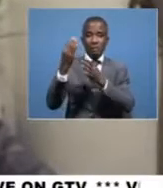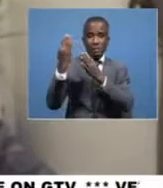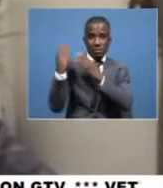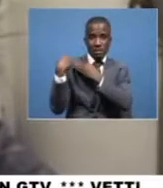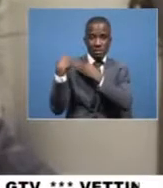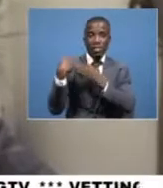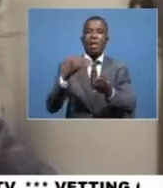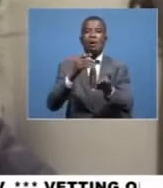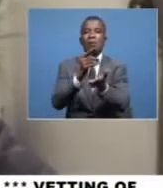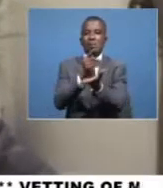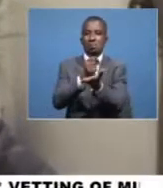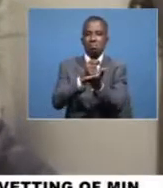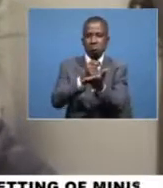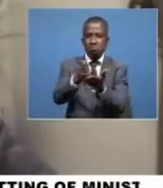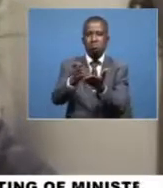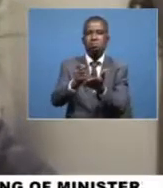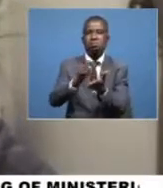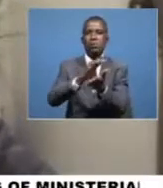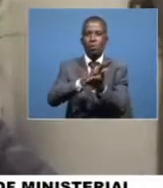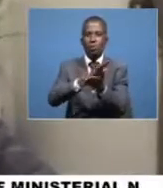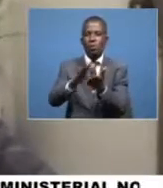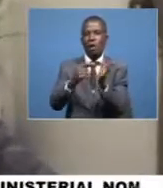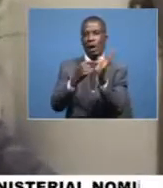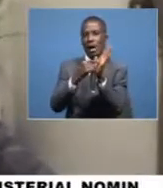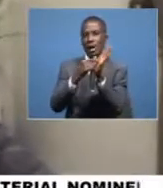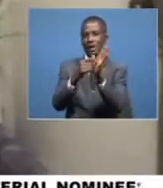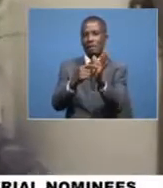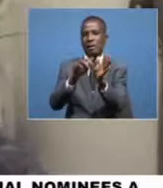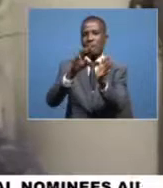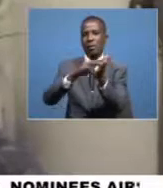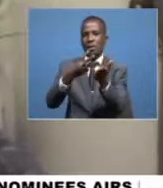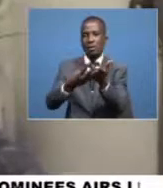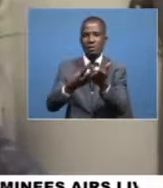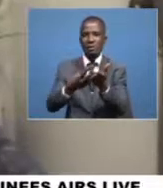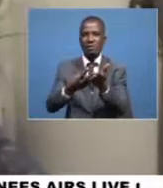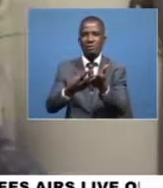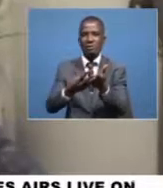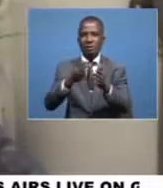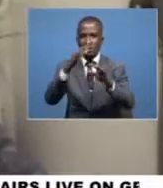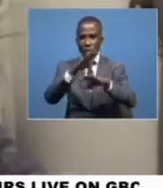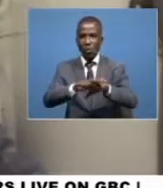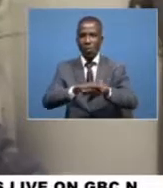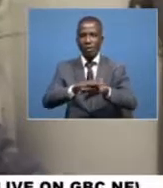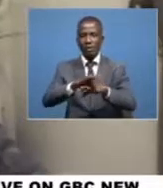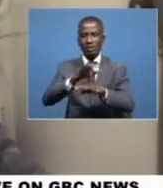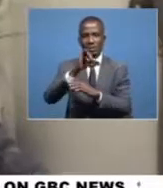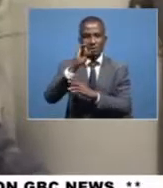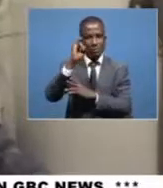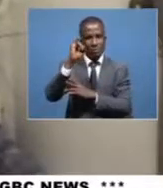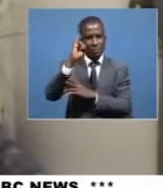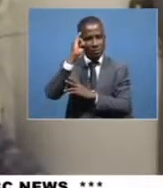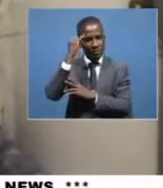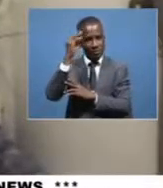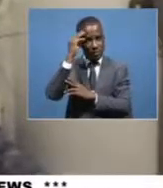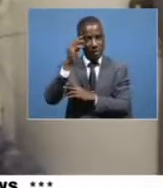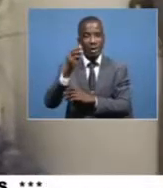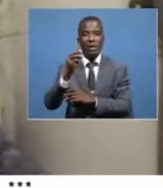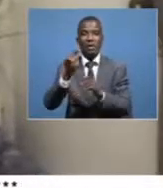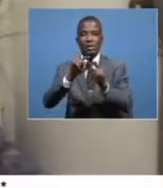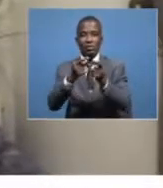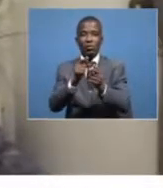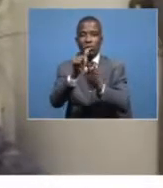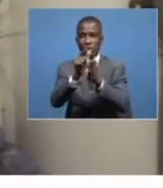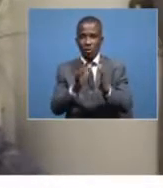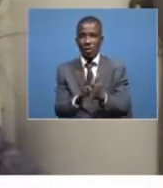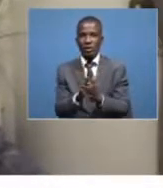proof is so that's the evidential burden of persuasion is on the petitioner, and it has been settled in the